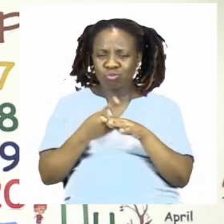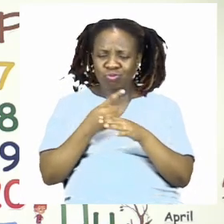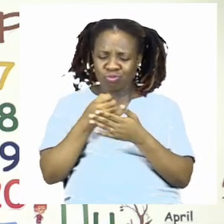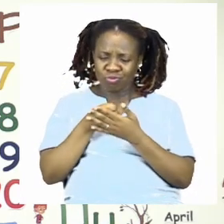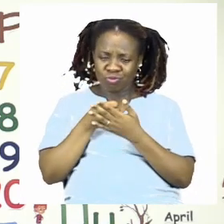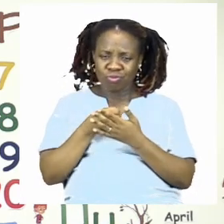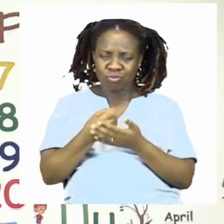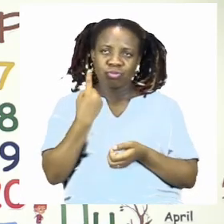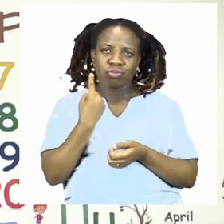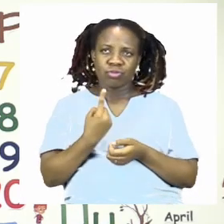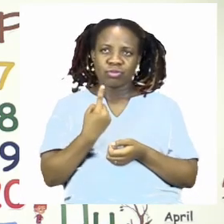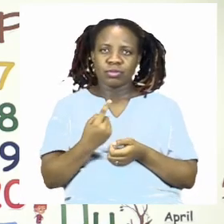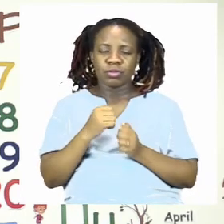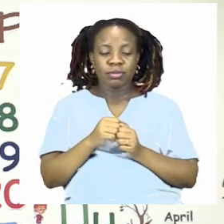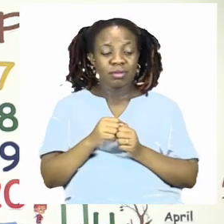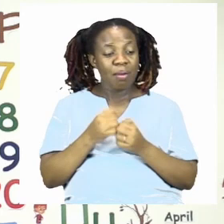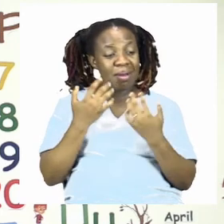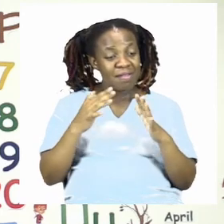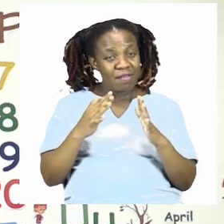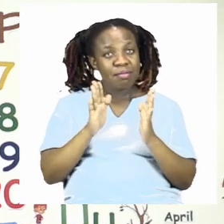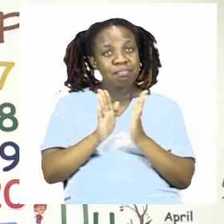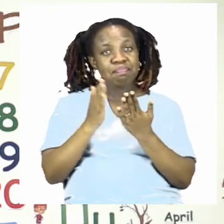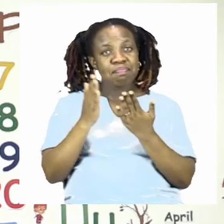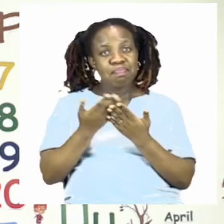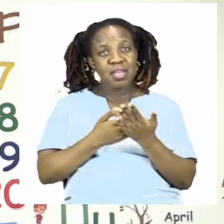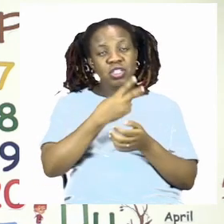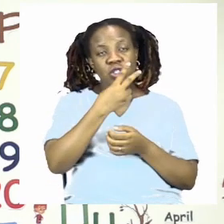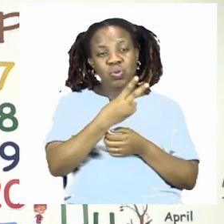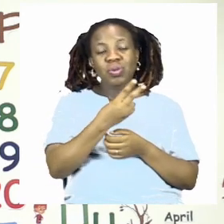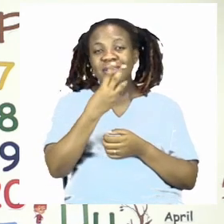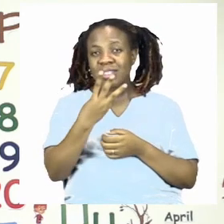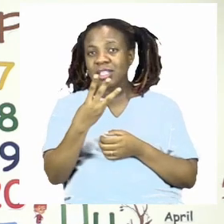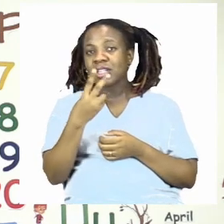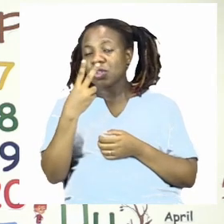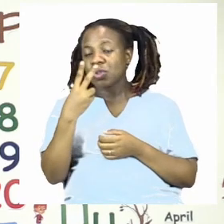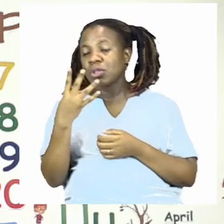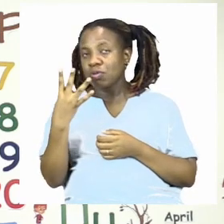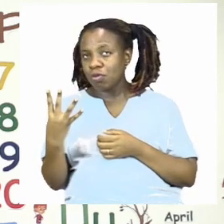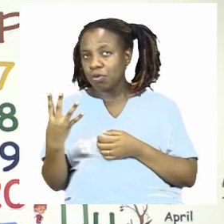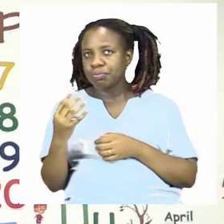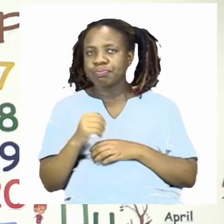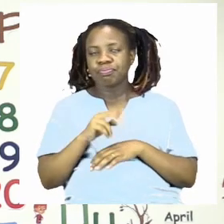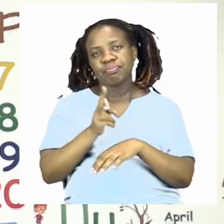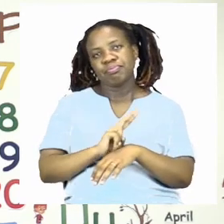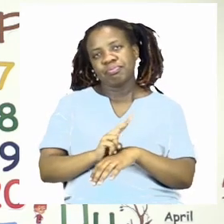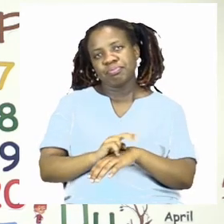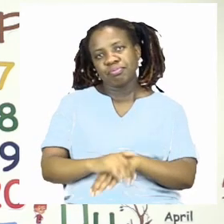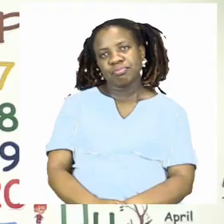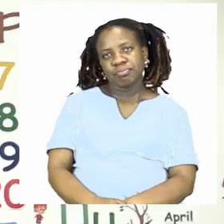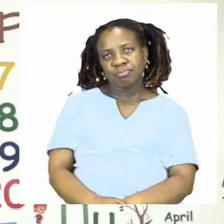you to complete or finish these activities, I'm quickly going on a break, so we'll see you after this break.